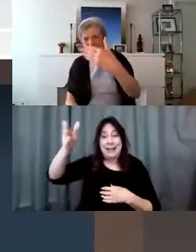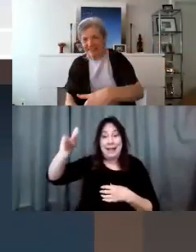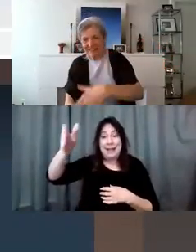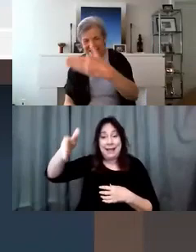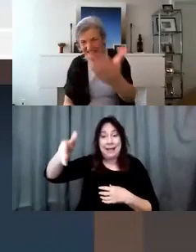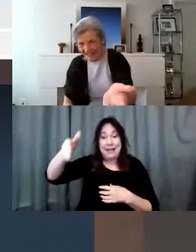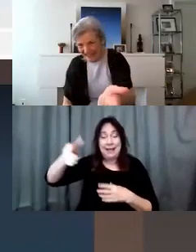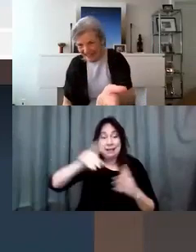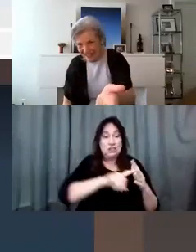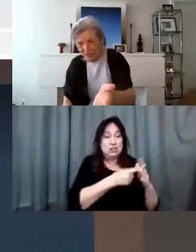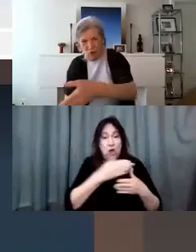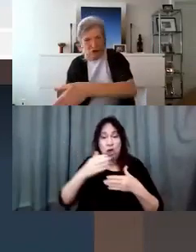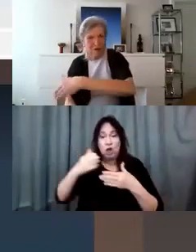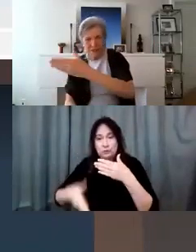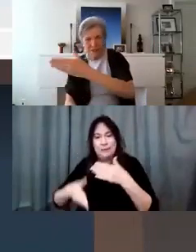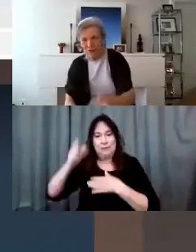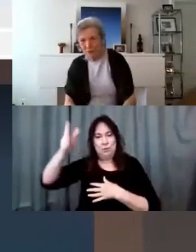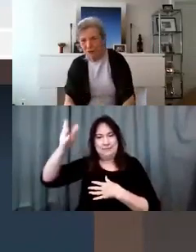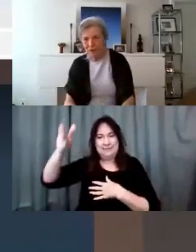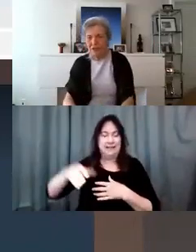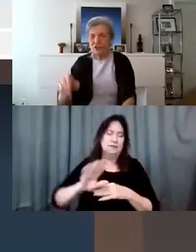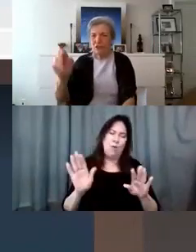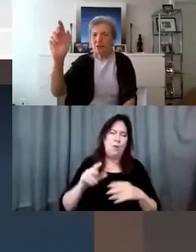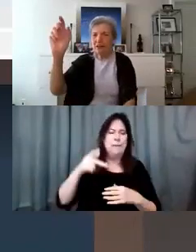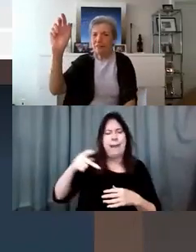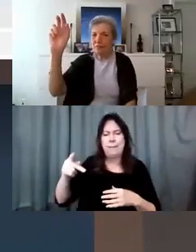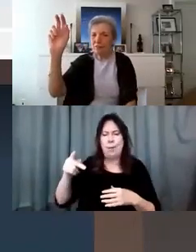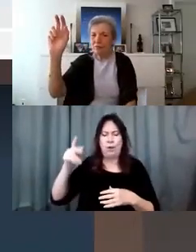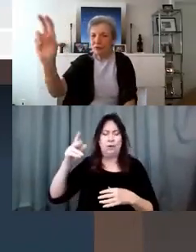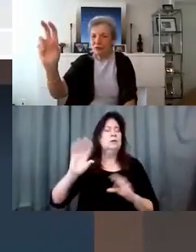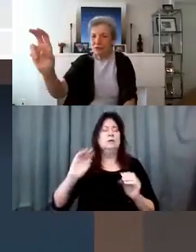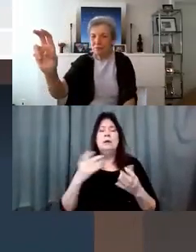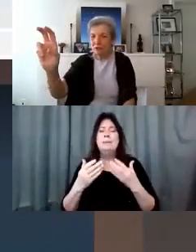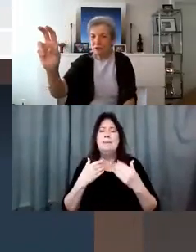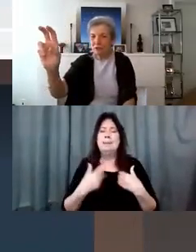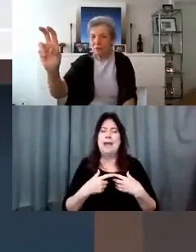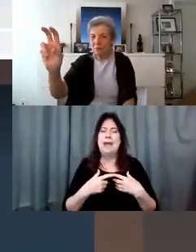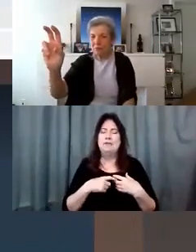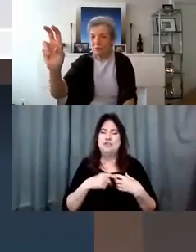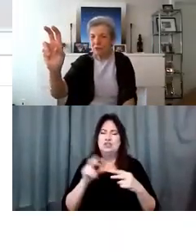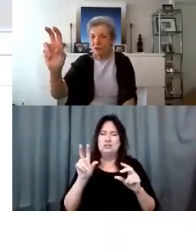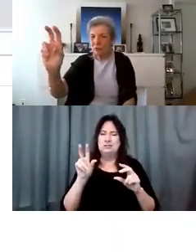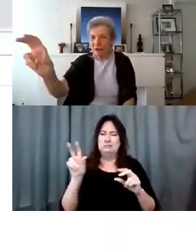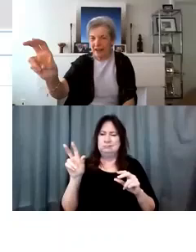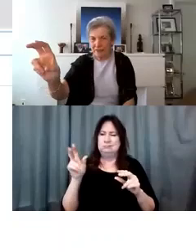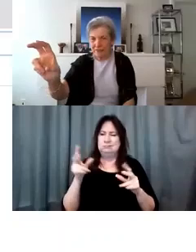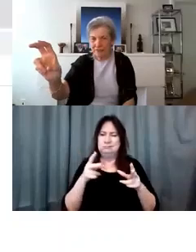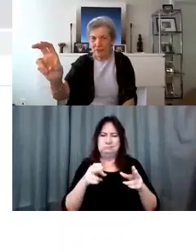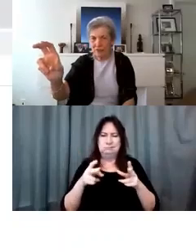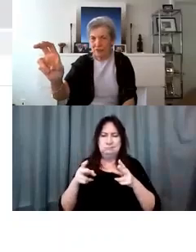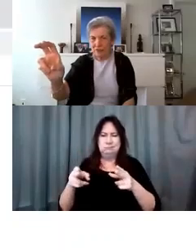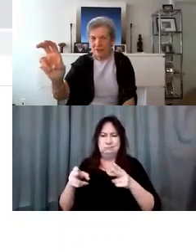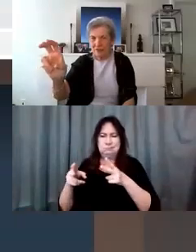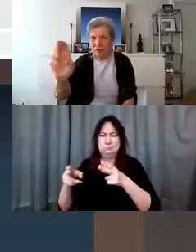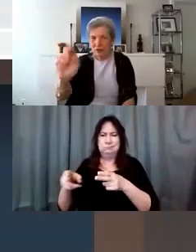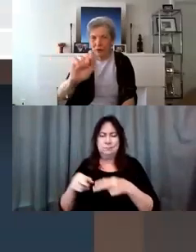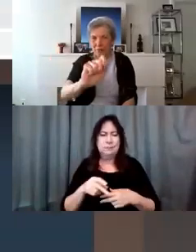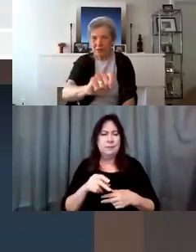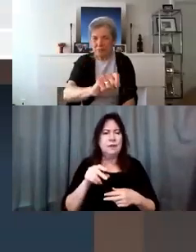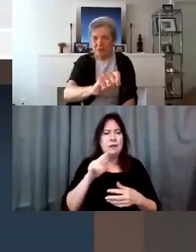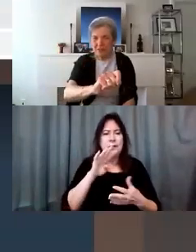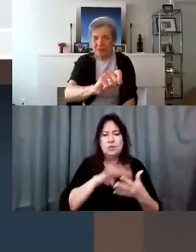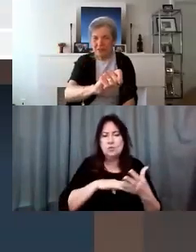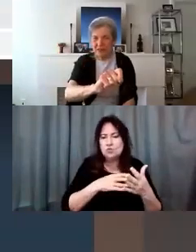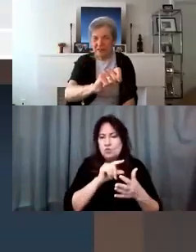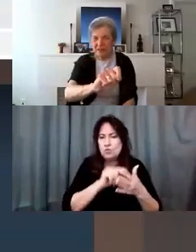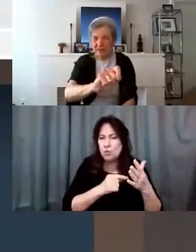the beginning to the end or a PowerPoint. She might have a prototypical graph or